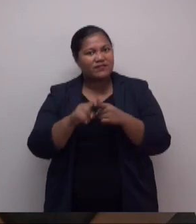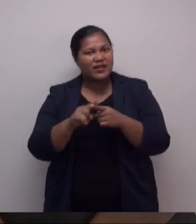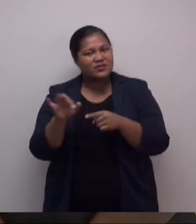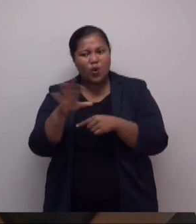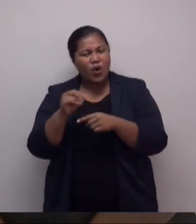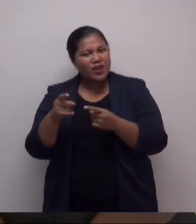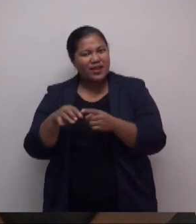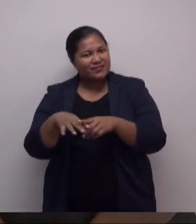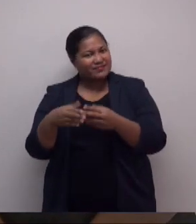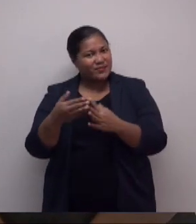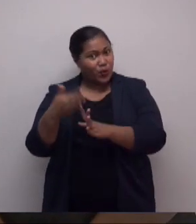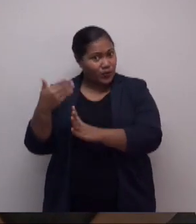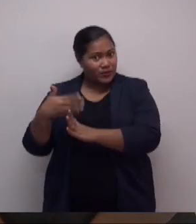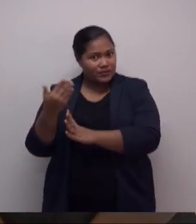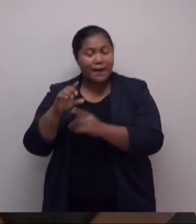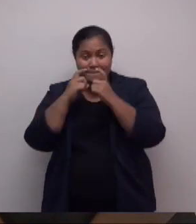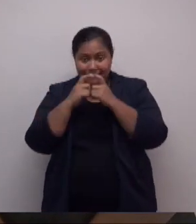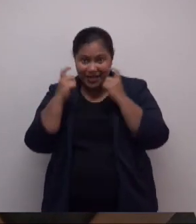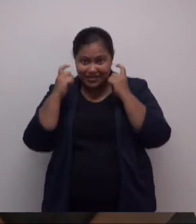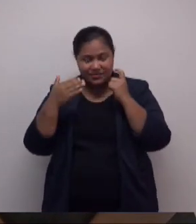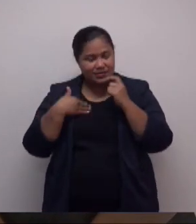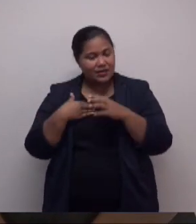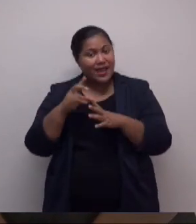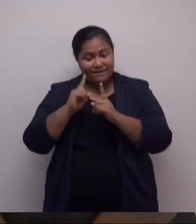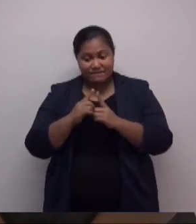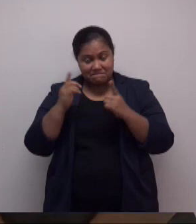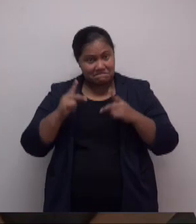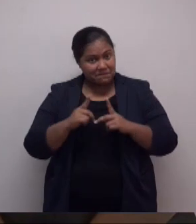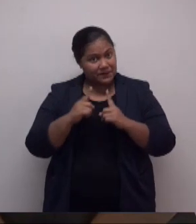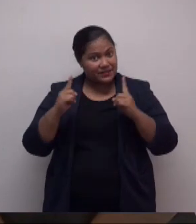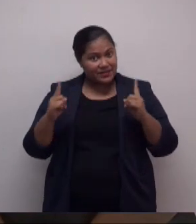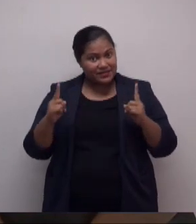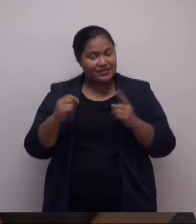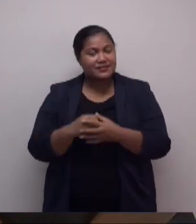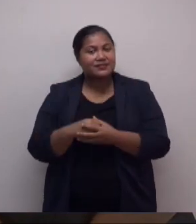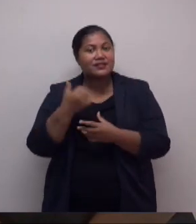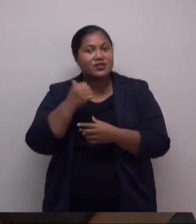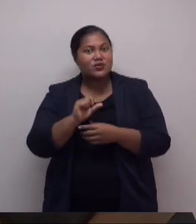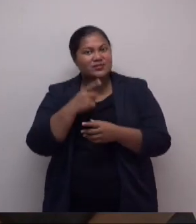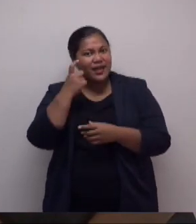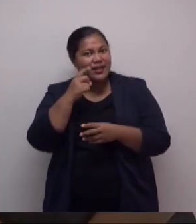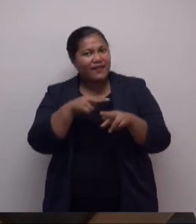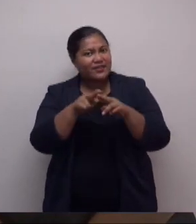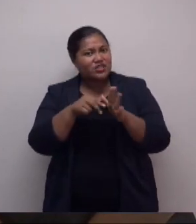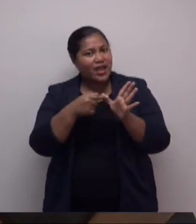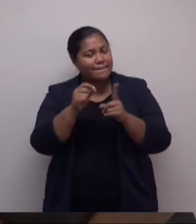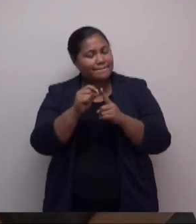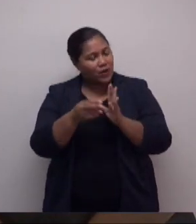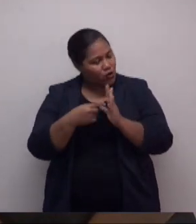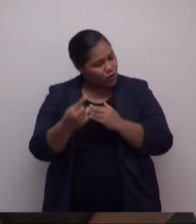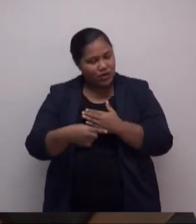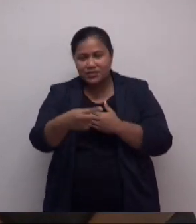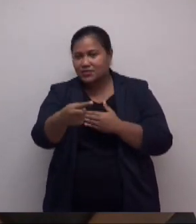relaxed. Mask wearing and physical distancing and the use of the Kia Fiji app will continue to be